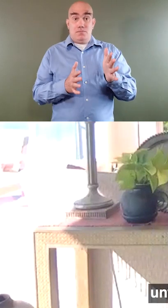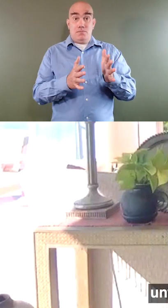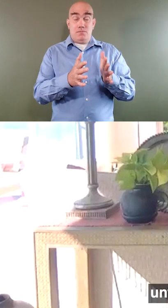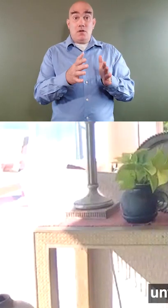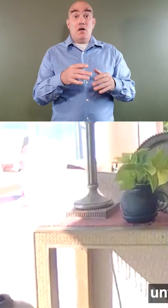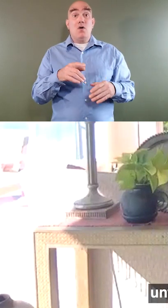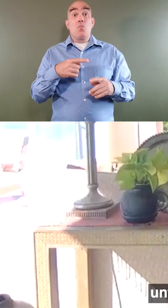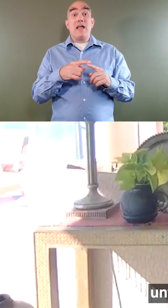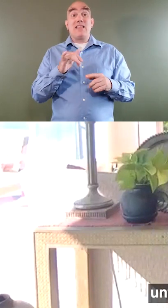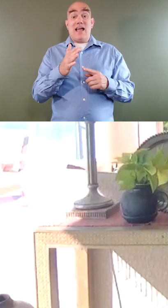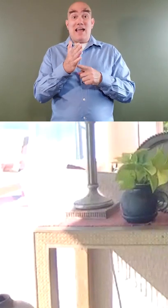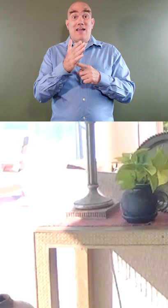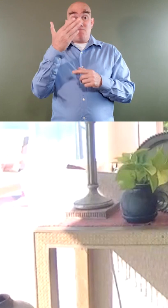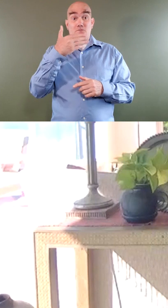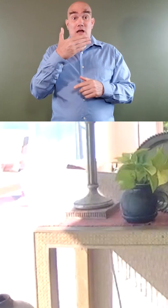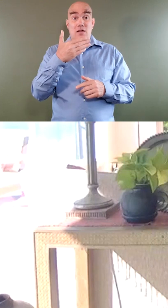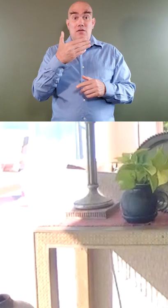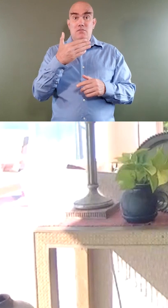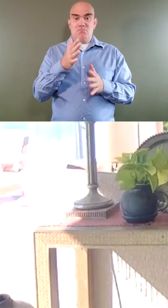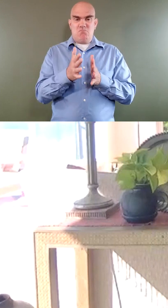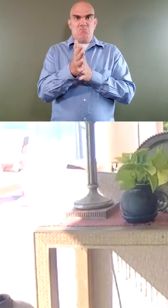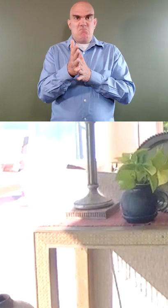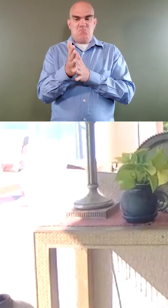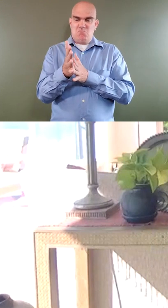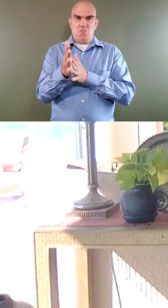palm is a few inches, about a hand's length